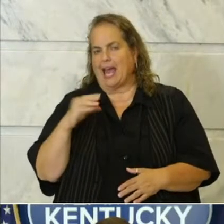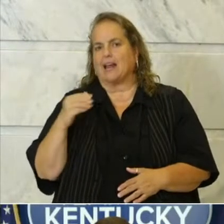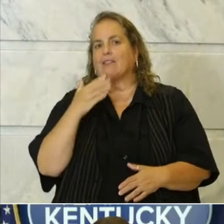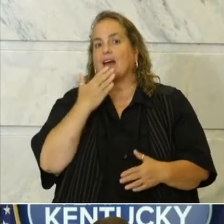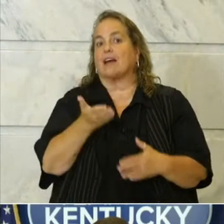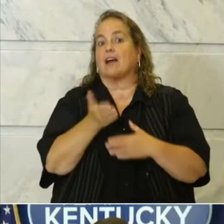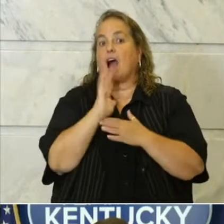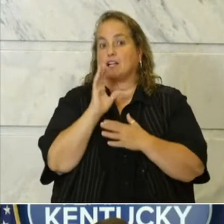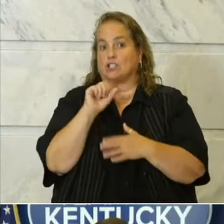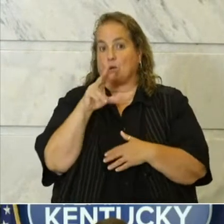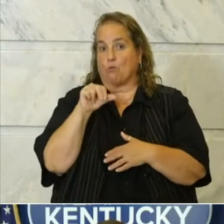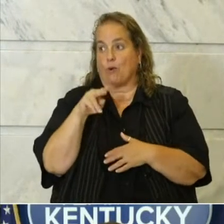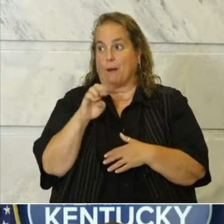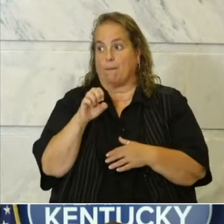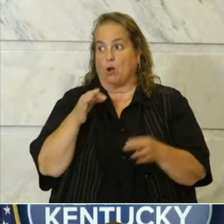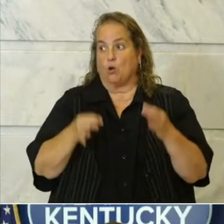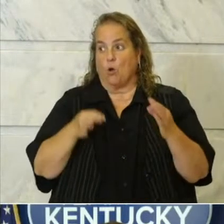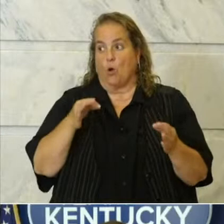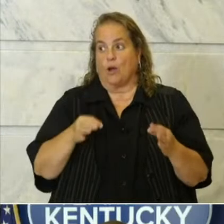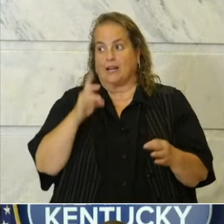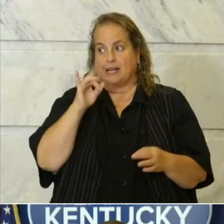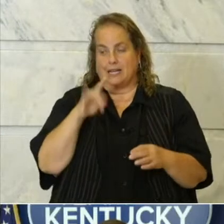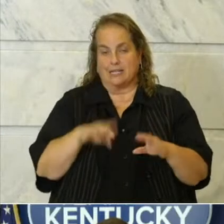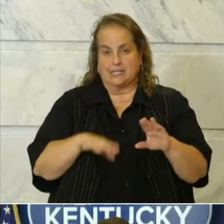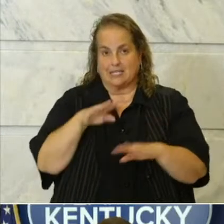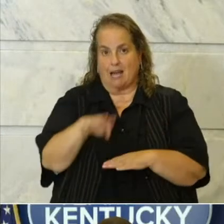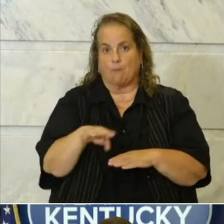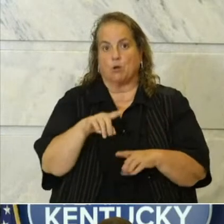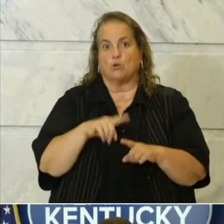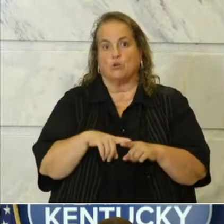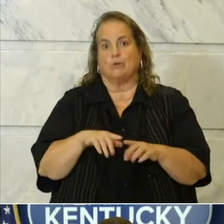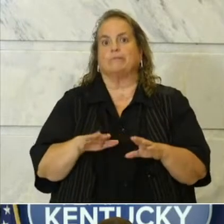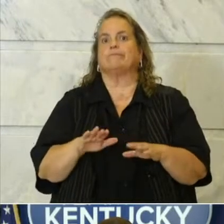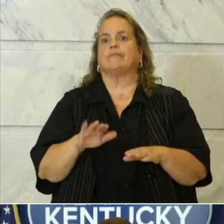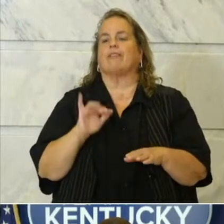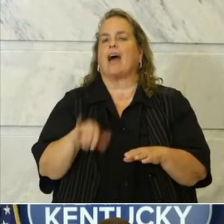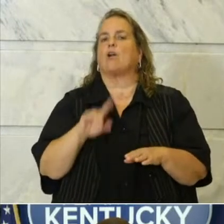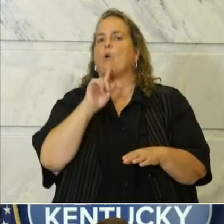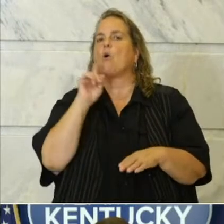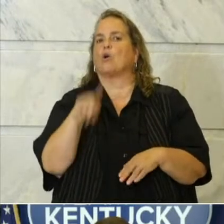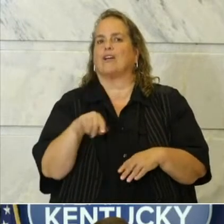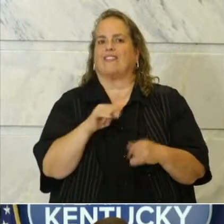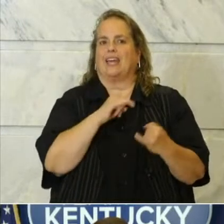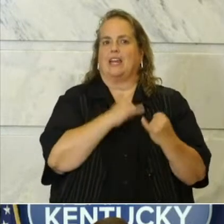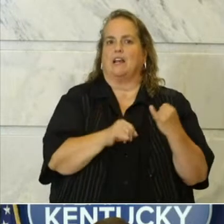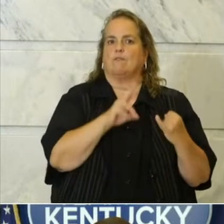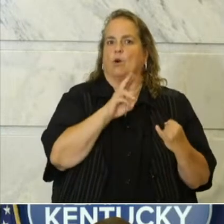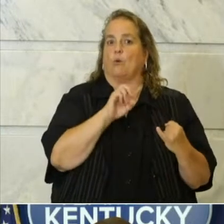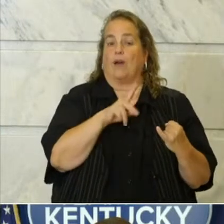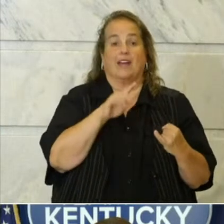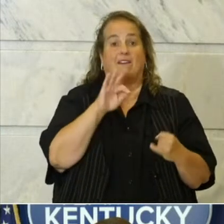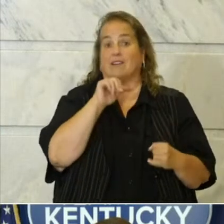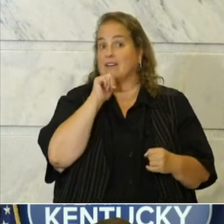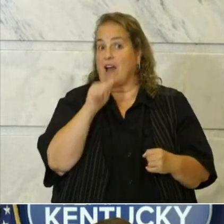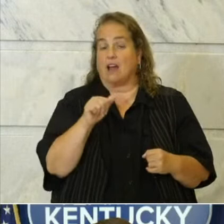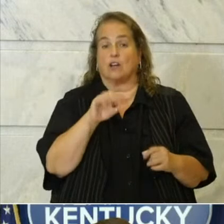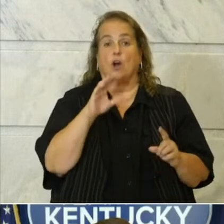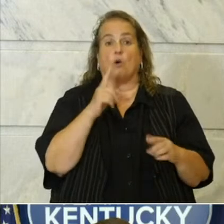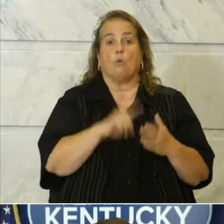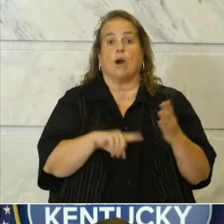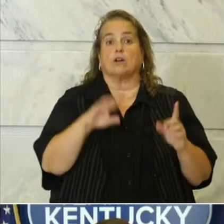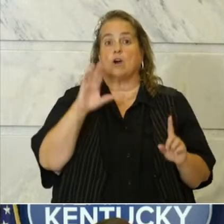Court stepped in and entered the order it did at the end of the week, because otherwise a Boone Circuit order put out